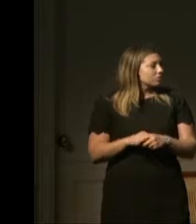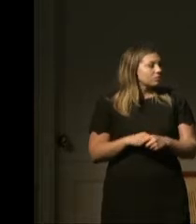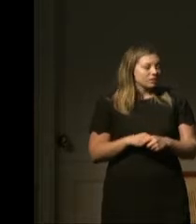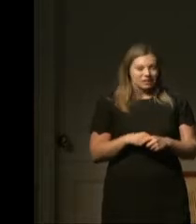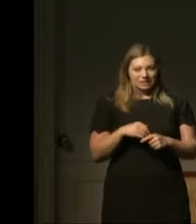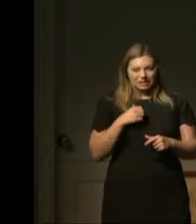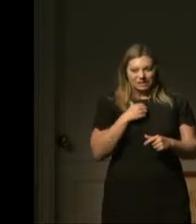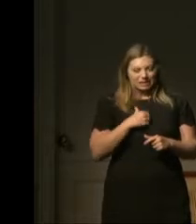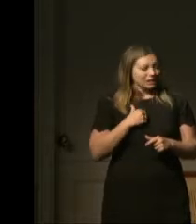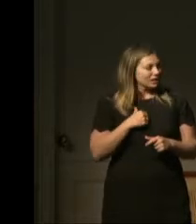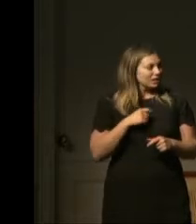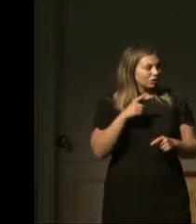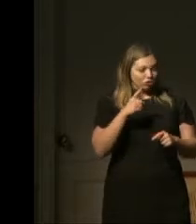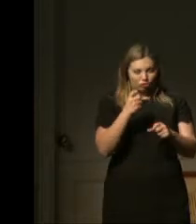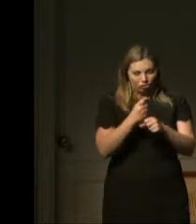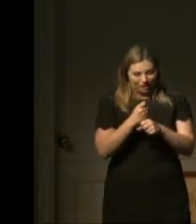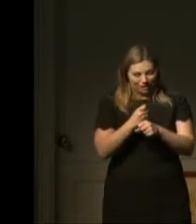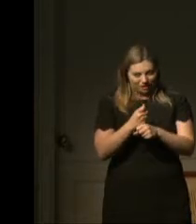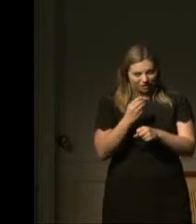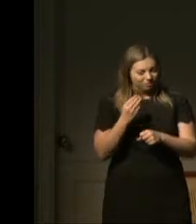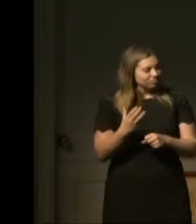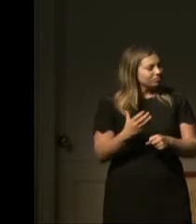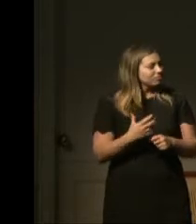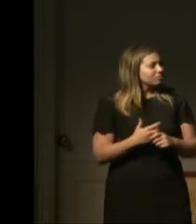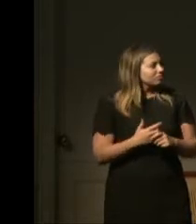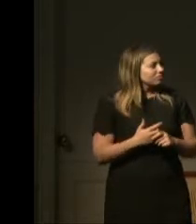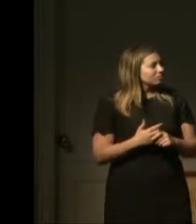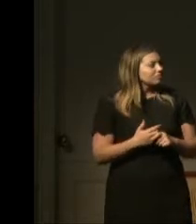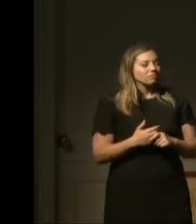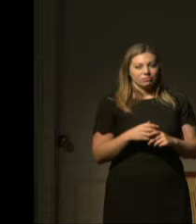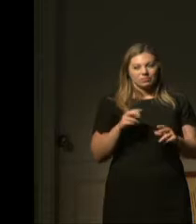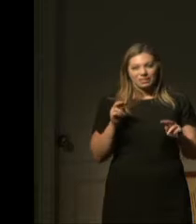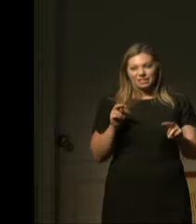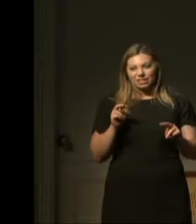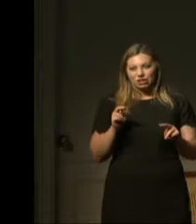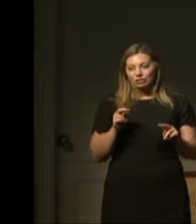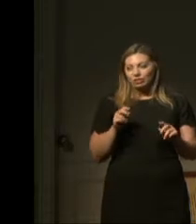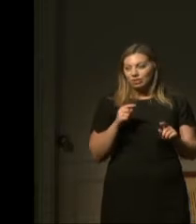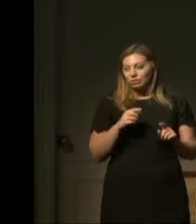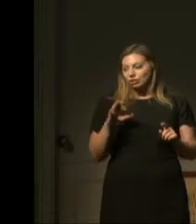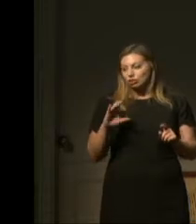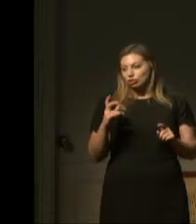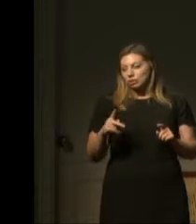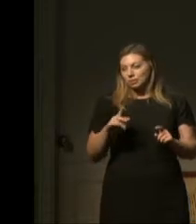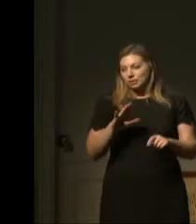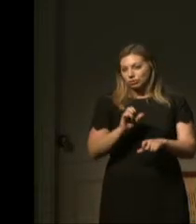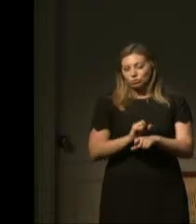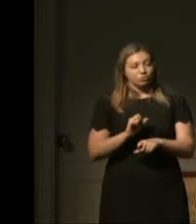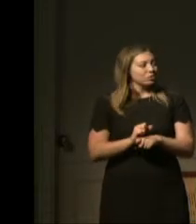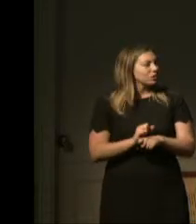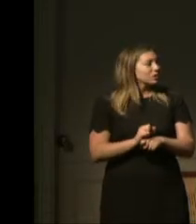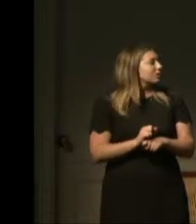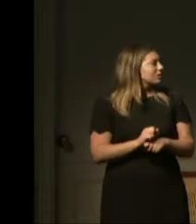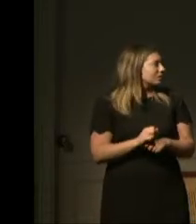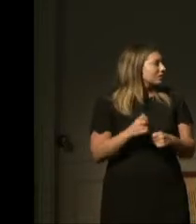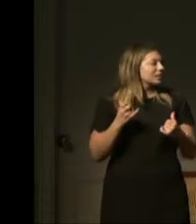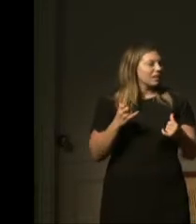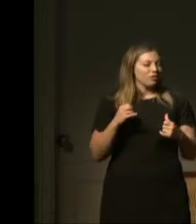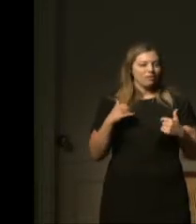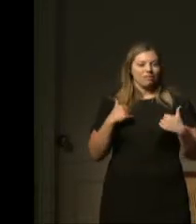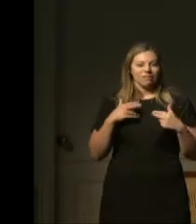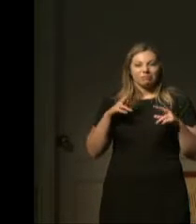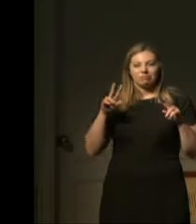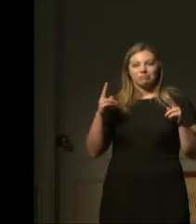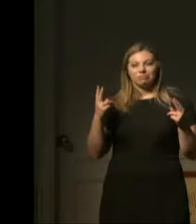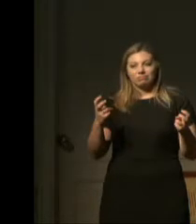So this is creating. So let's continue looking at Chip Clark's work, now with an eye toward artist interventions.